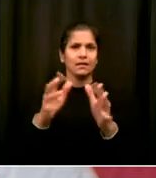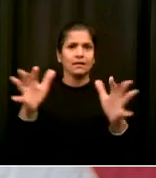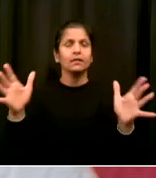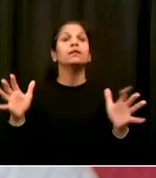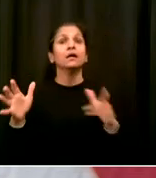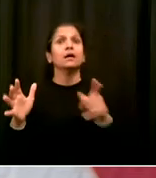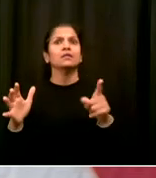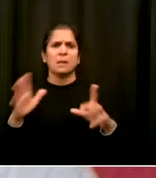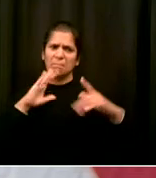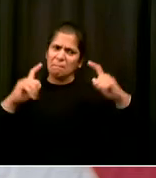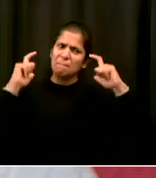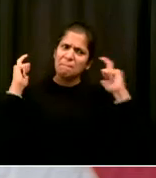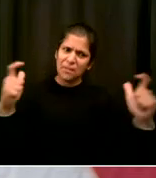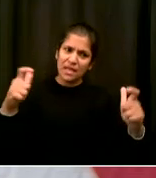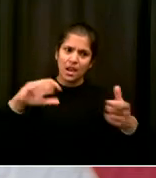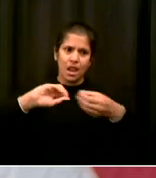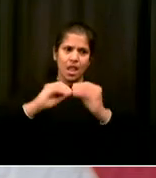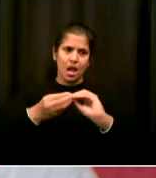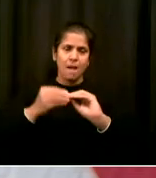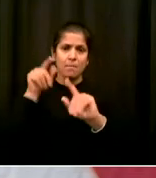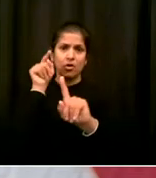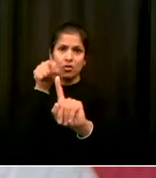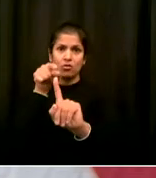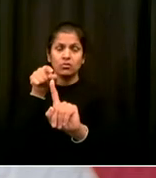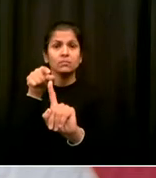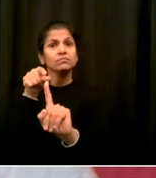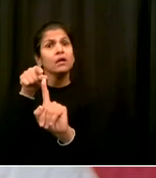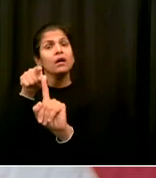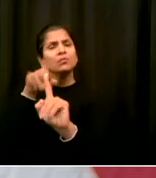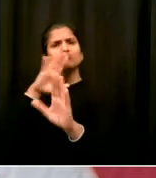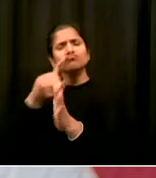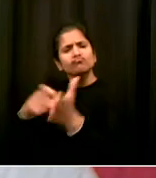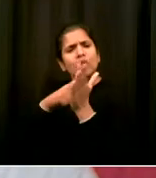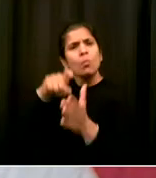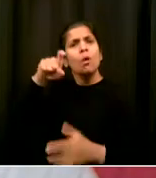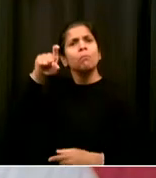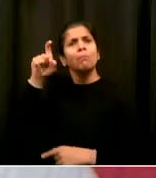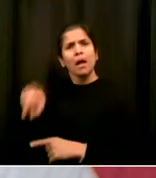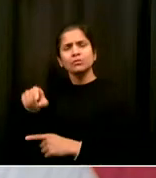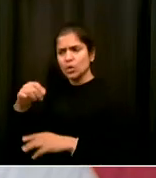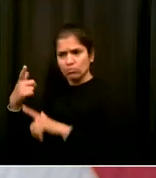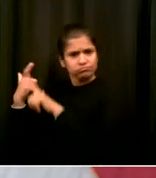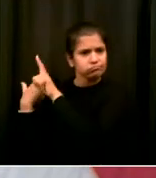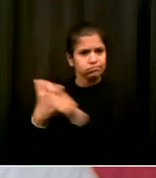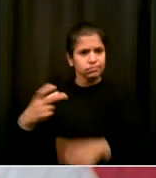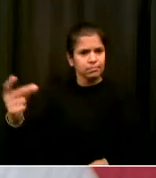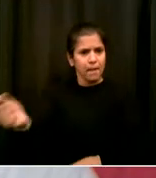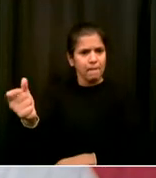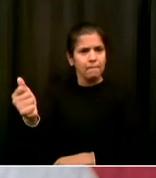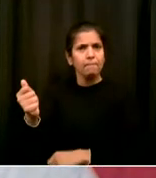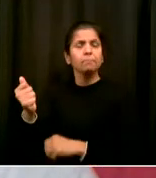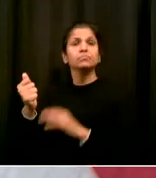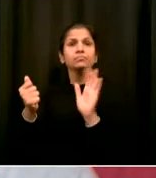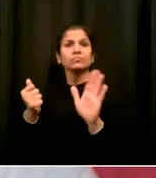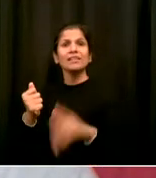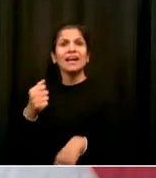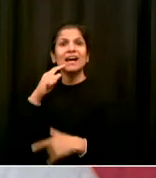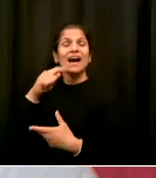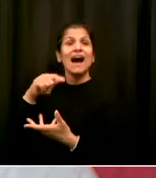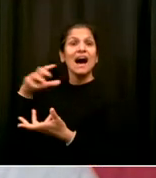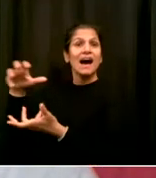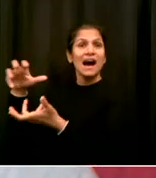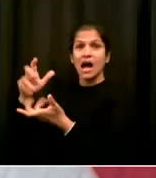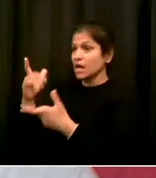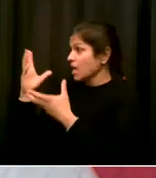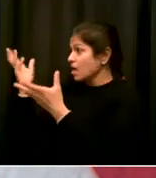blocking and tackling to run at the pace that we want from a number of partners, but particularly our colleagues in state and